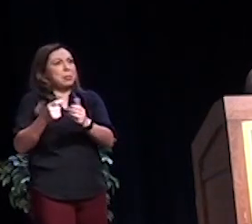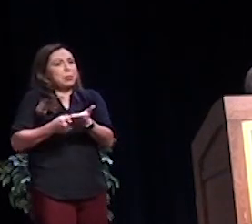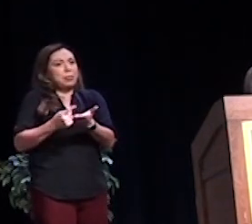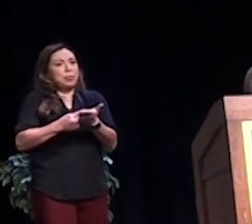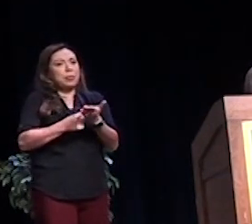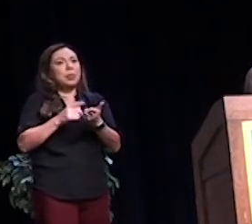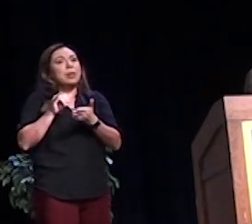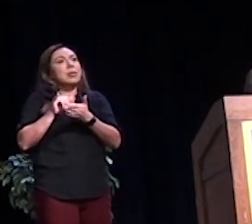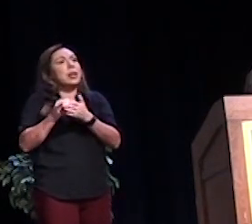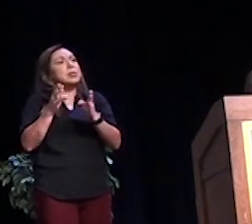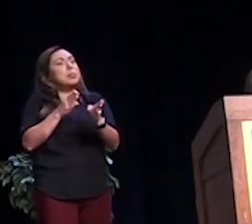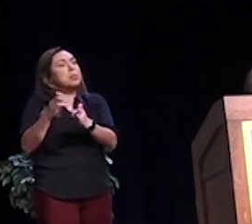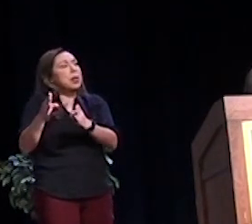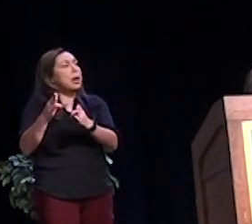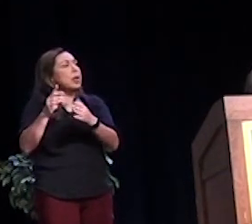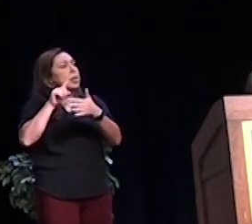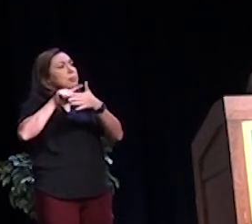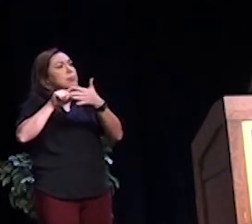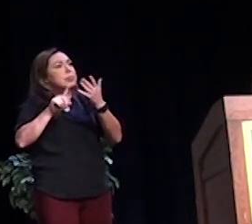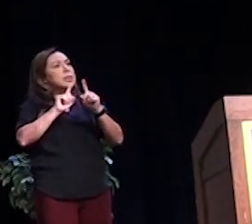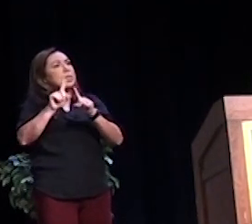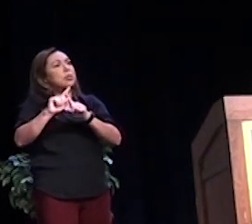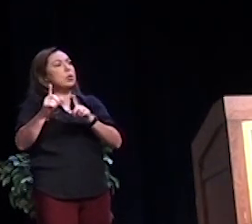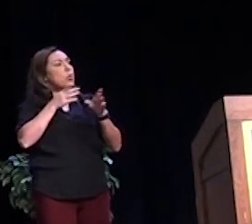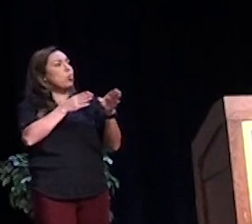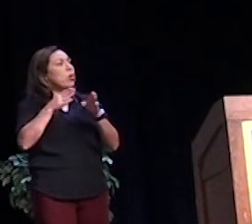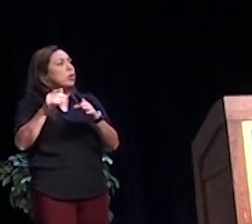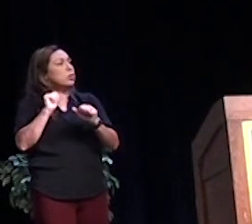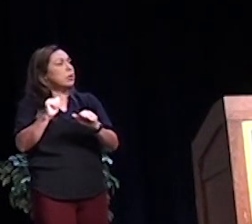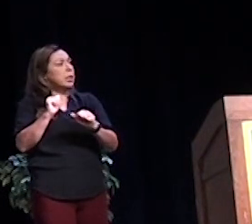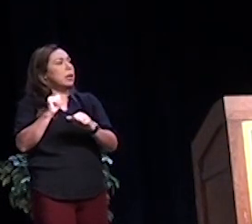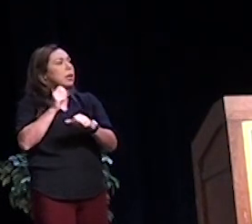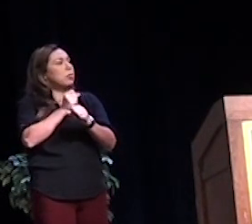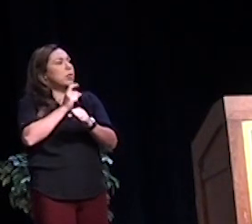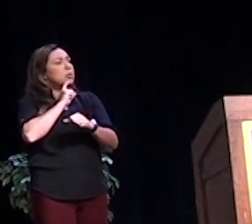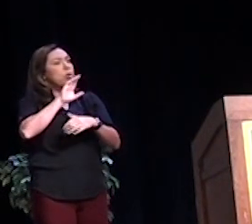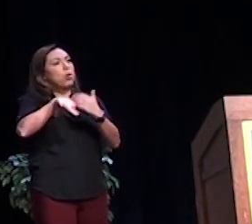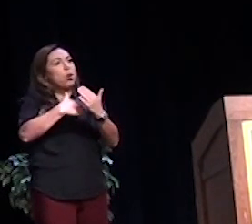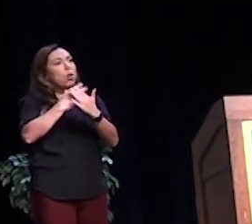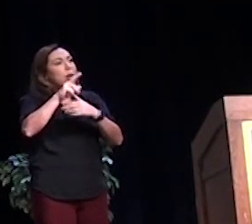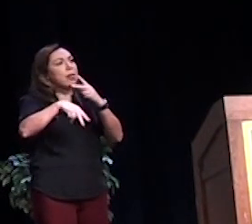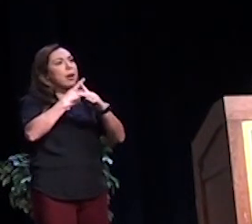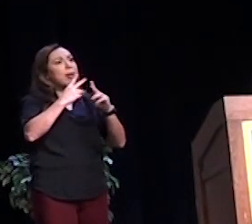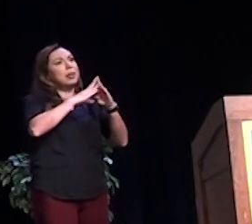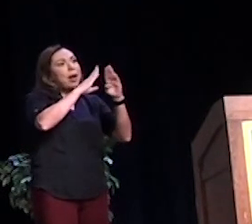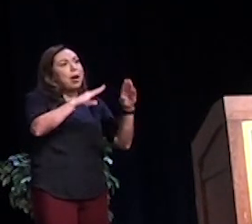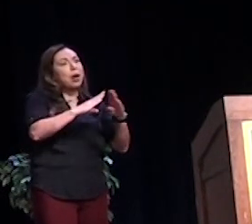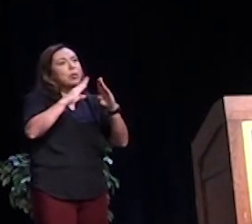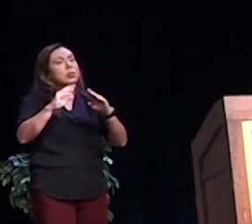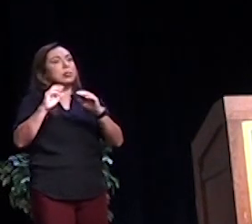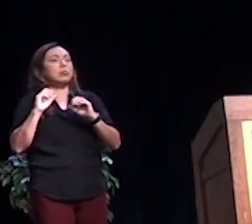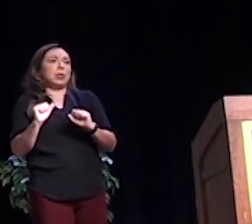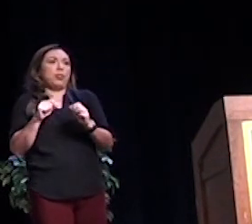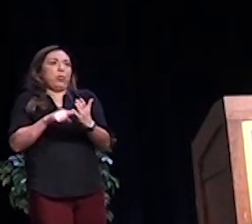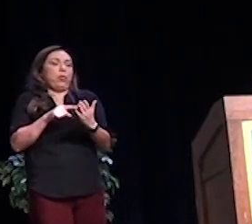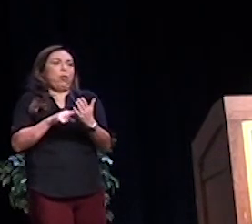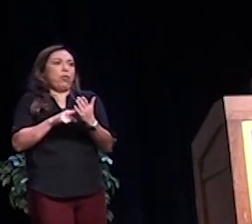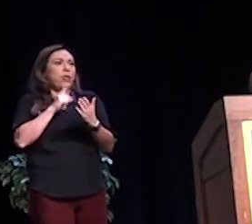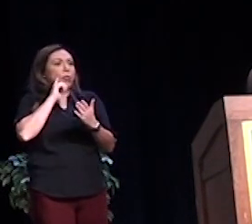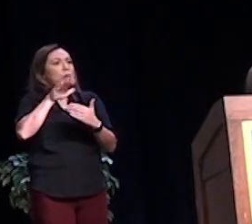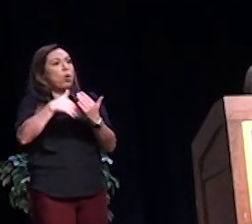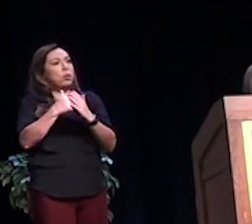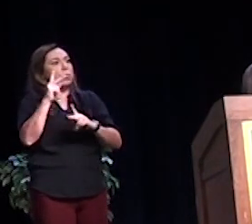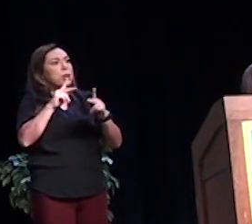10-year plan that just outlines the ways that we can make all types of housing more affordable for every single person here in our